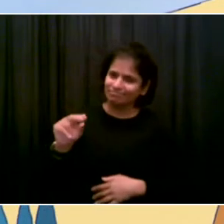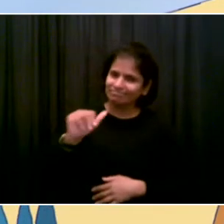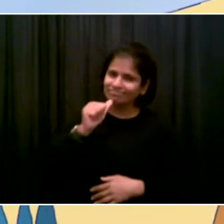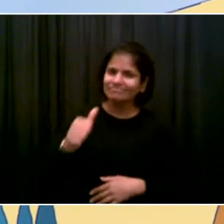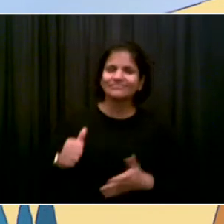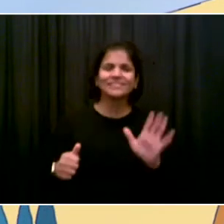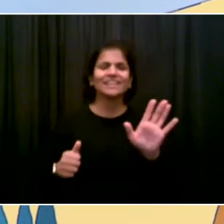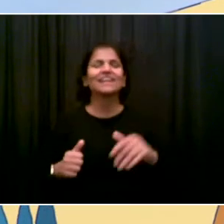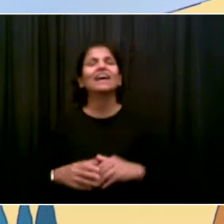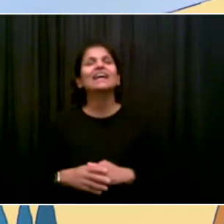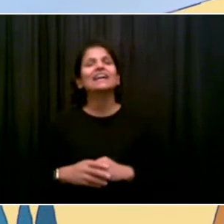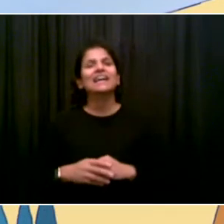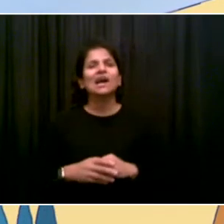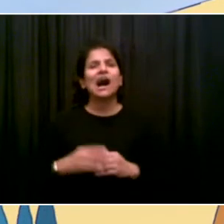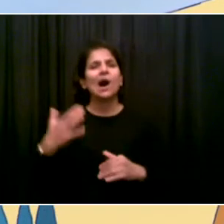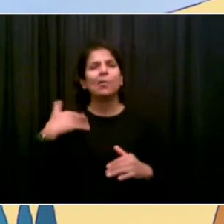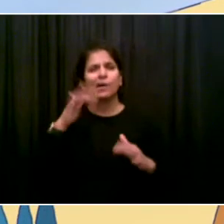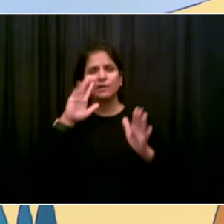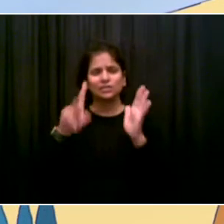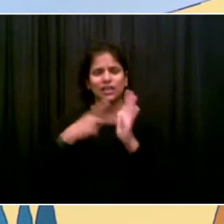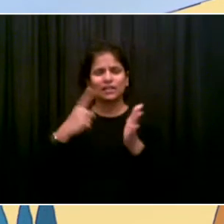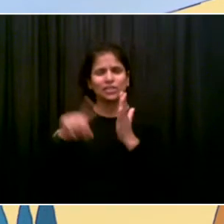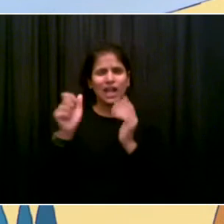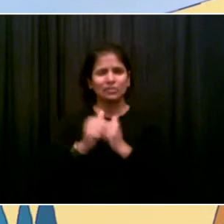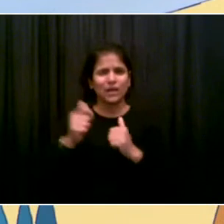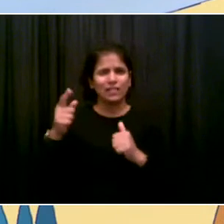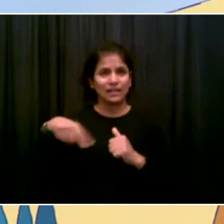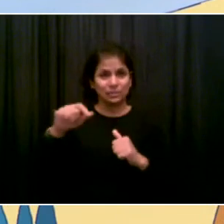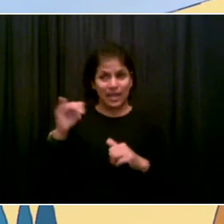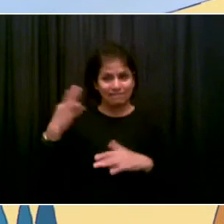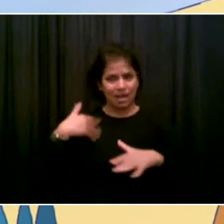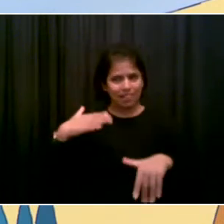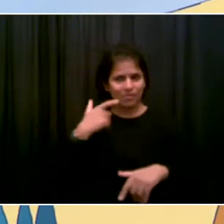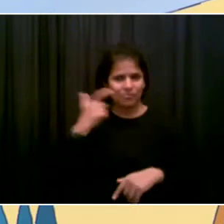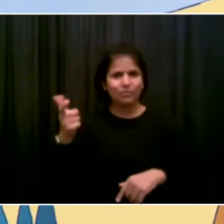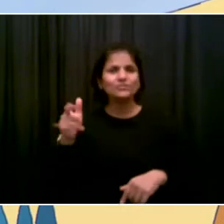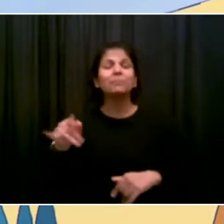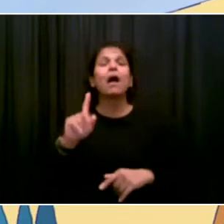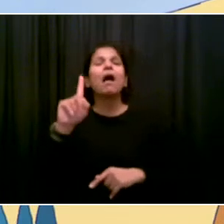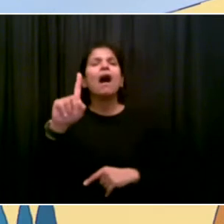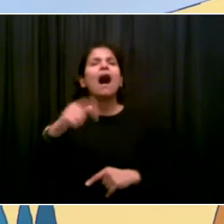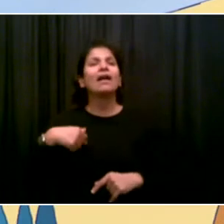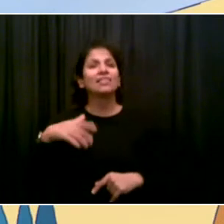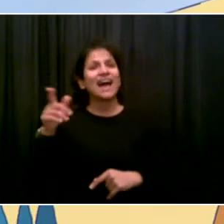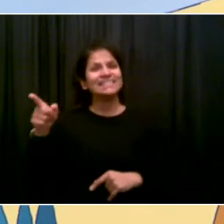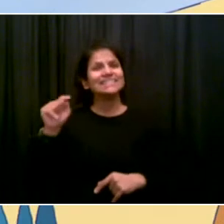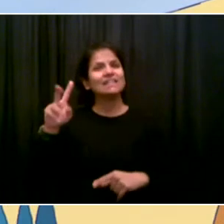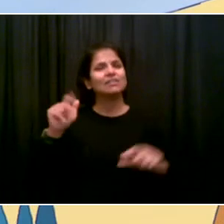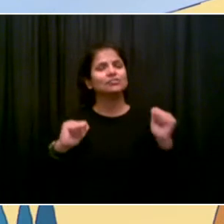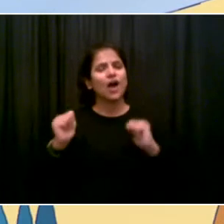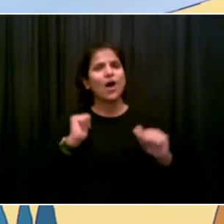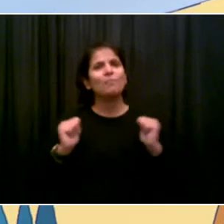just appreciate that he had a good time on that show because that's the idea. Go ahead, Juliet.